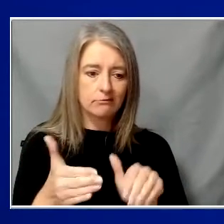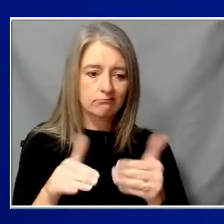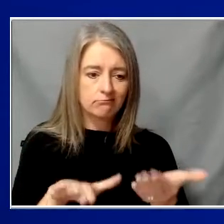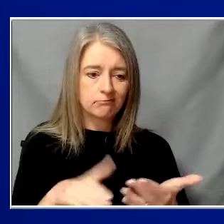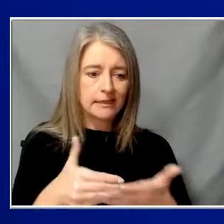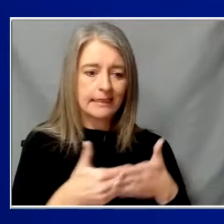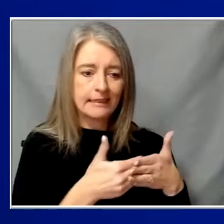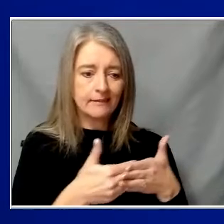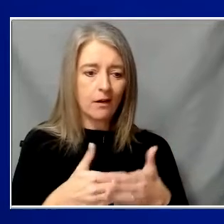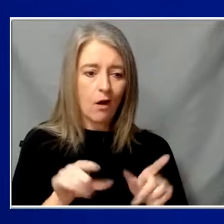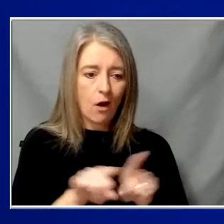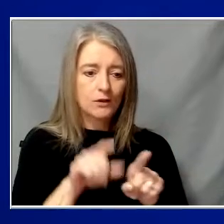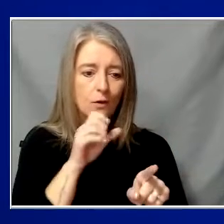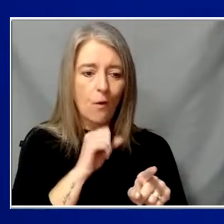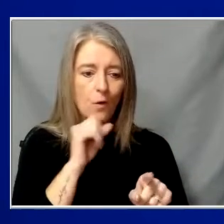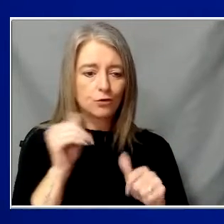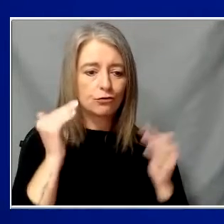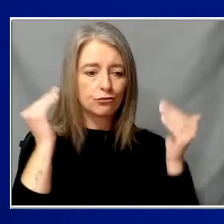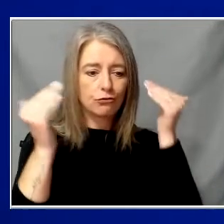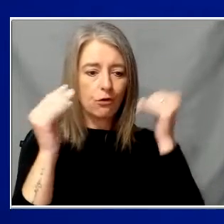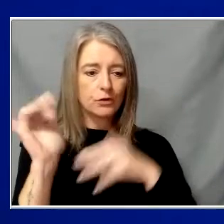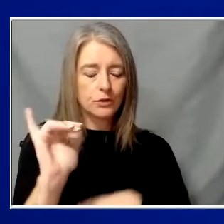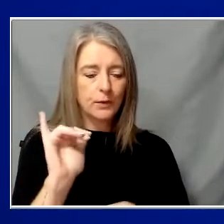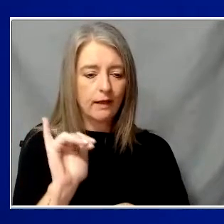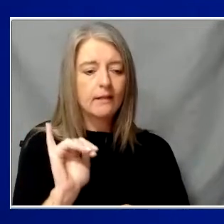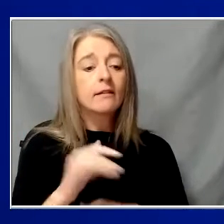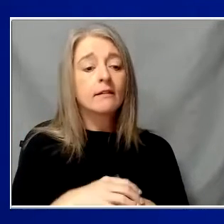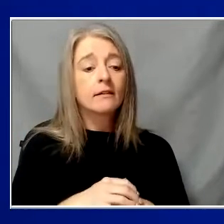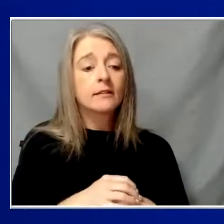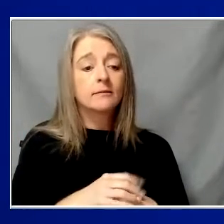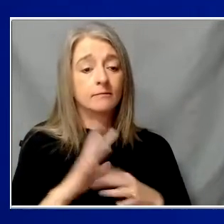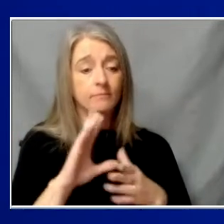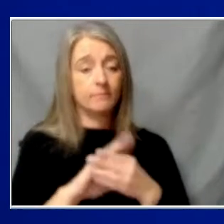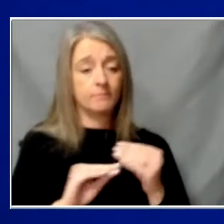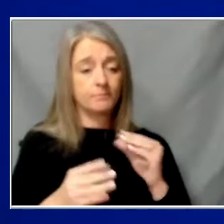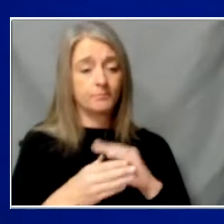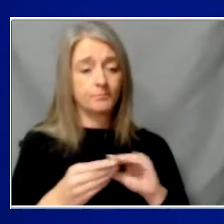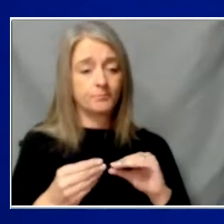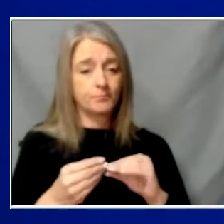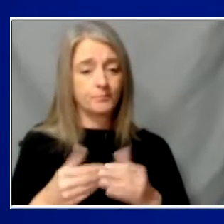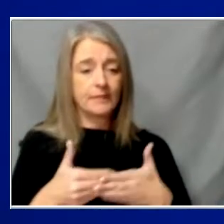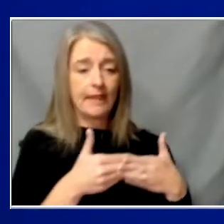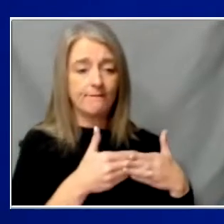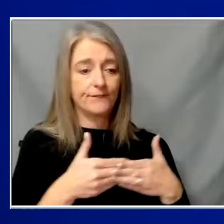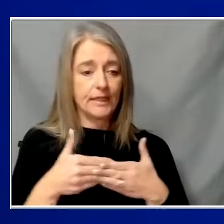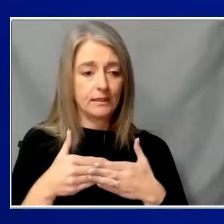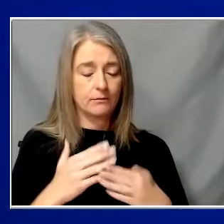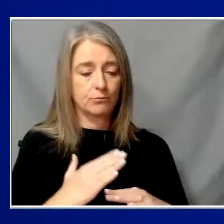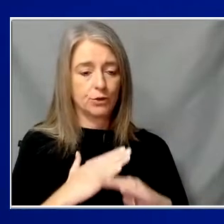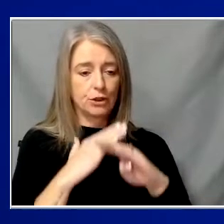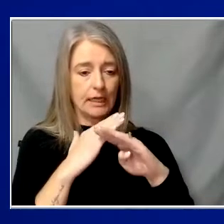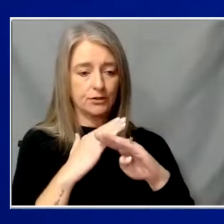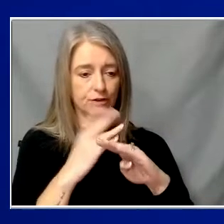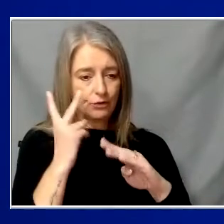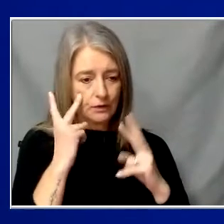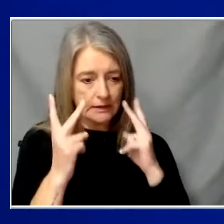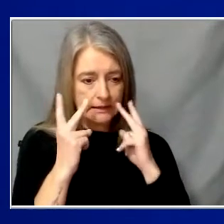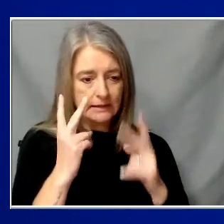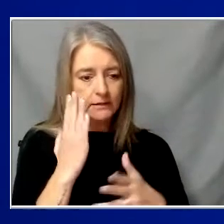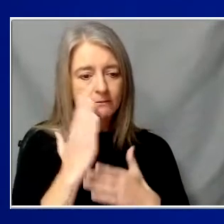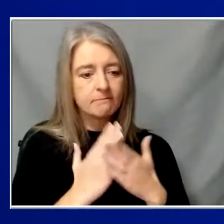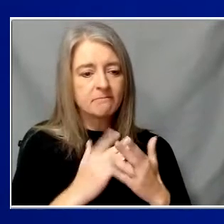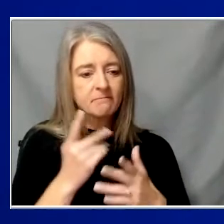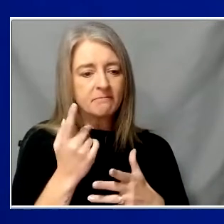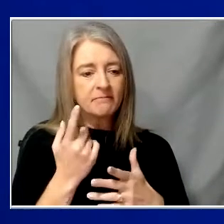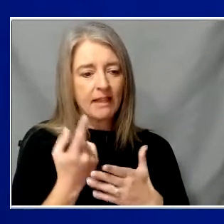age adults as well. Right now, this story is regarding the infant protection. And we saw a little bit about this